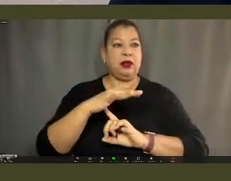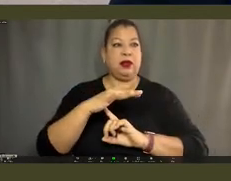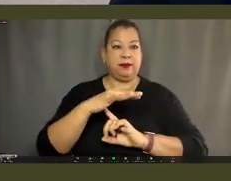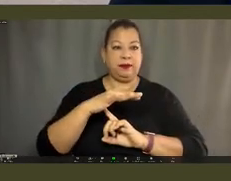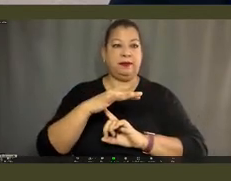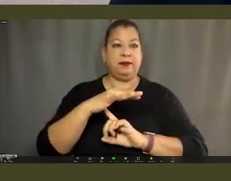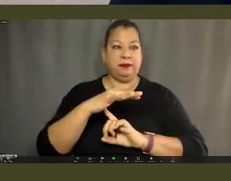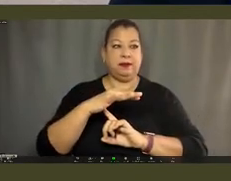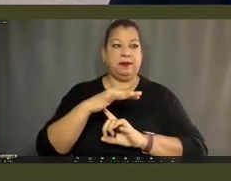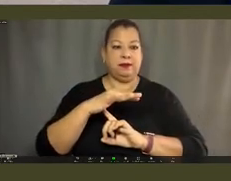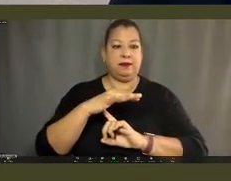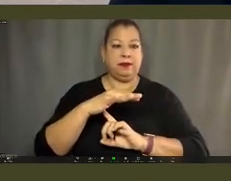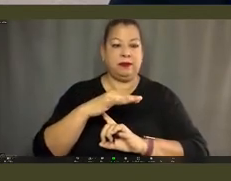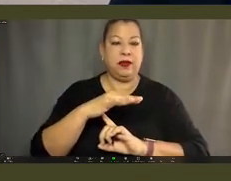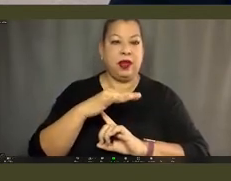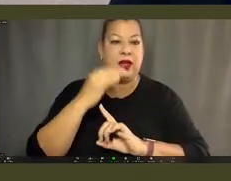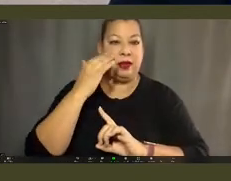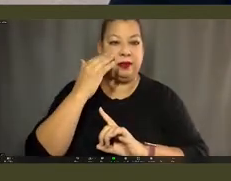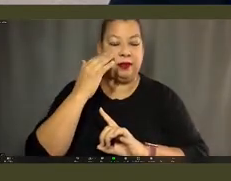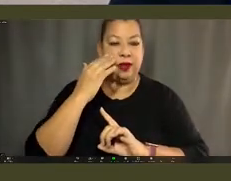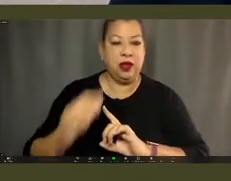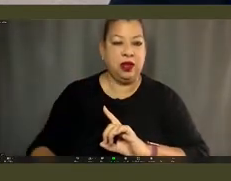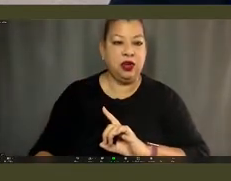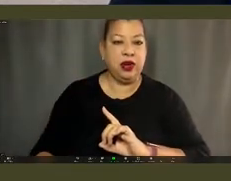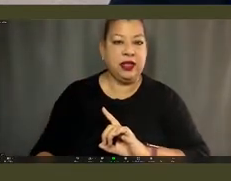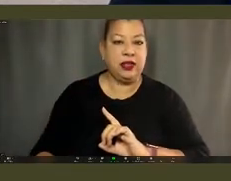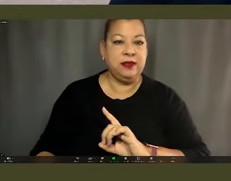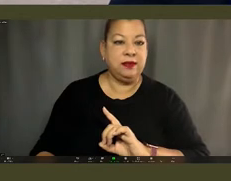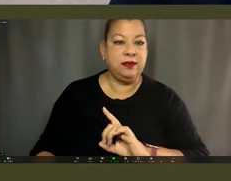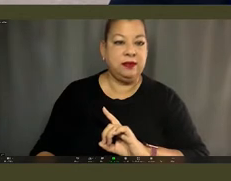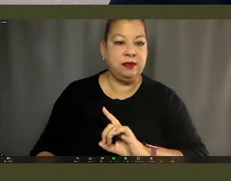various options. They are infrastructure,